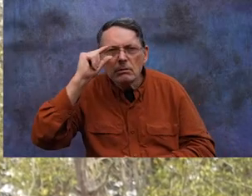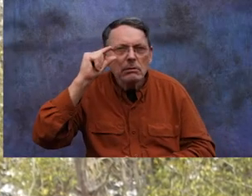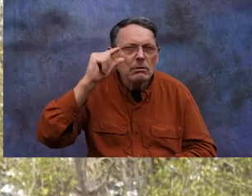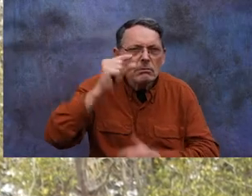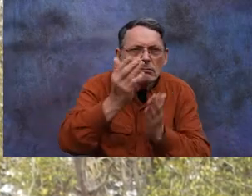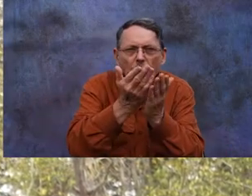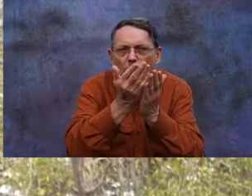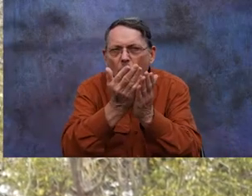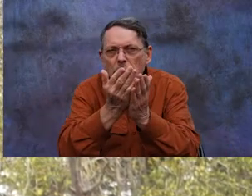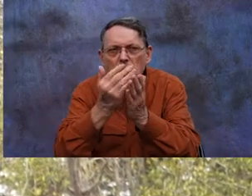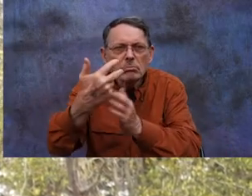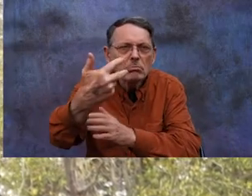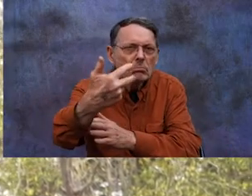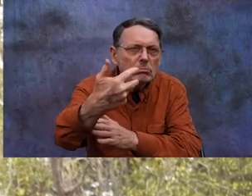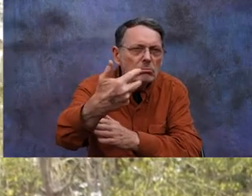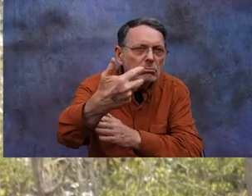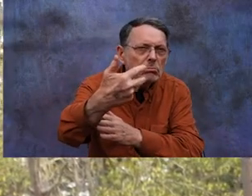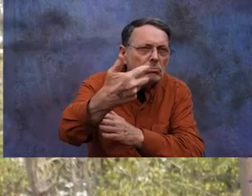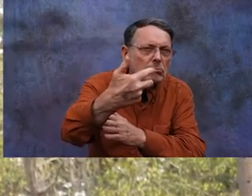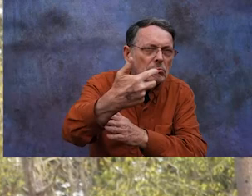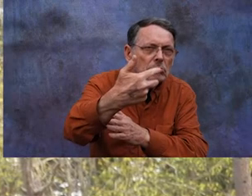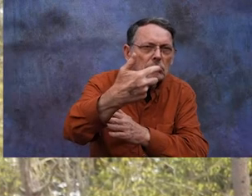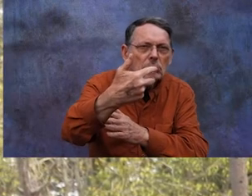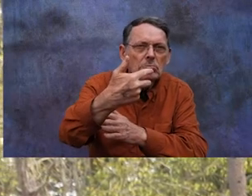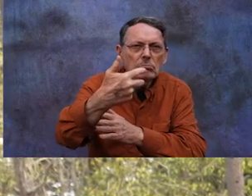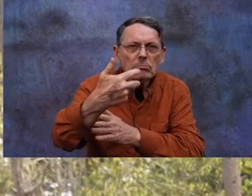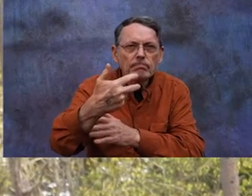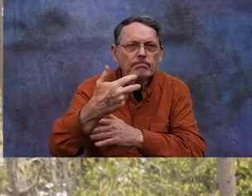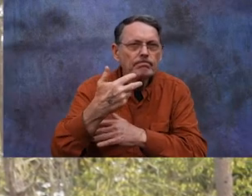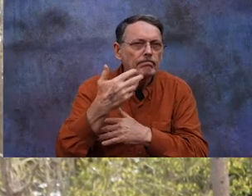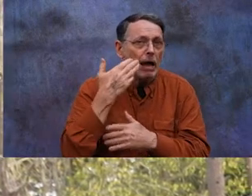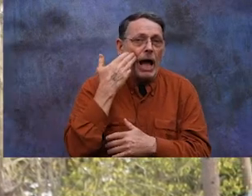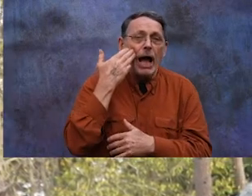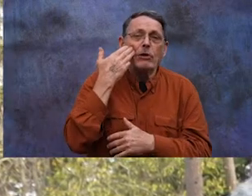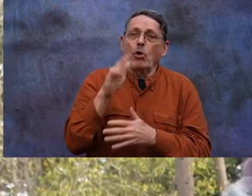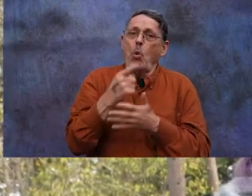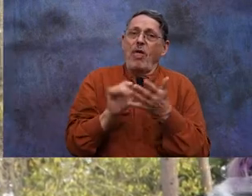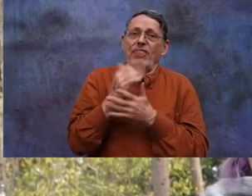boat. I don't know what it looks like for you.